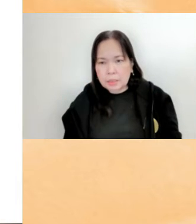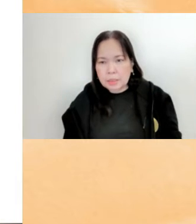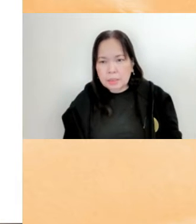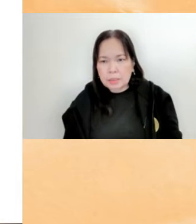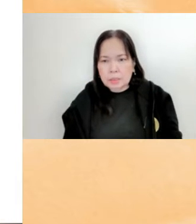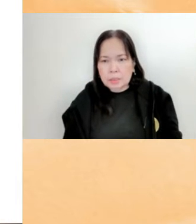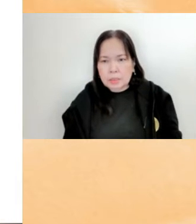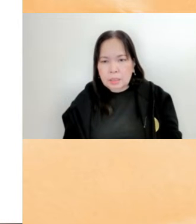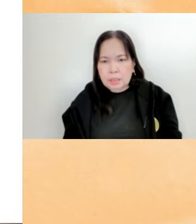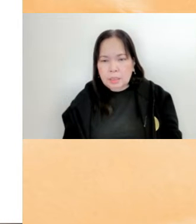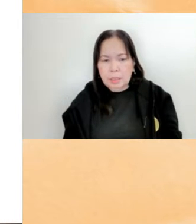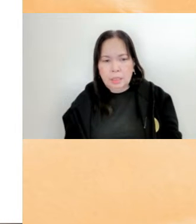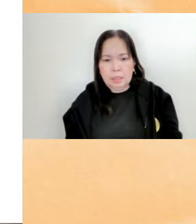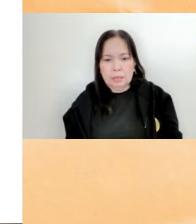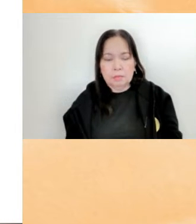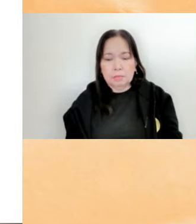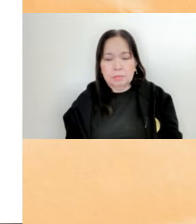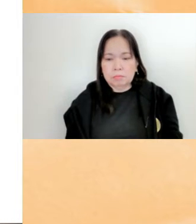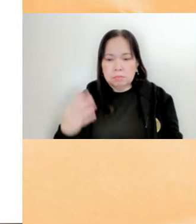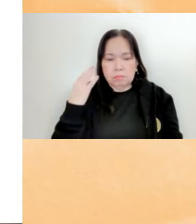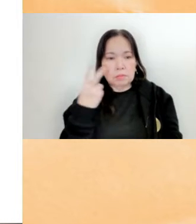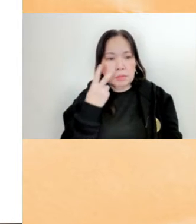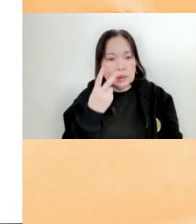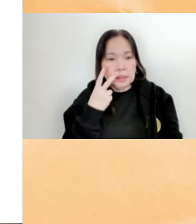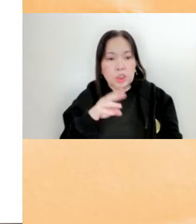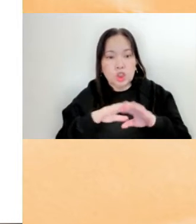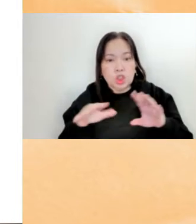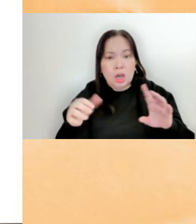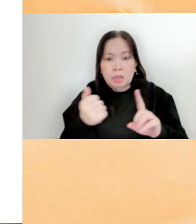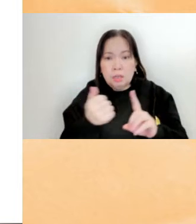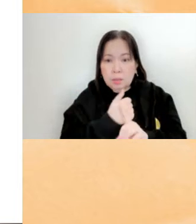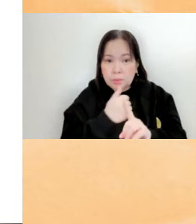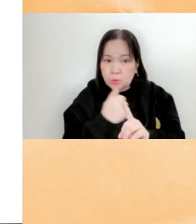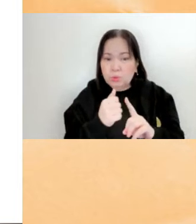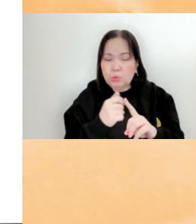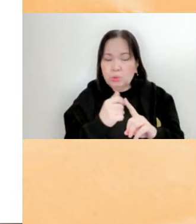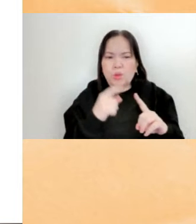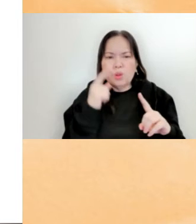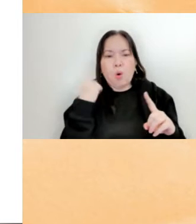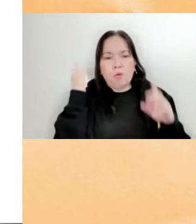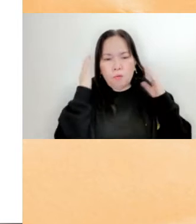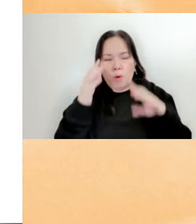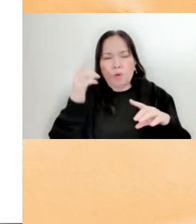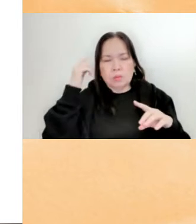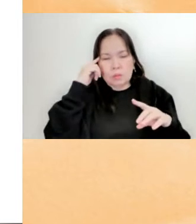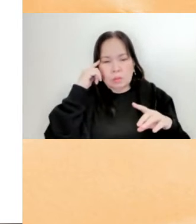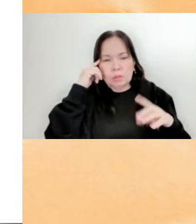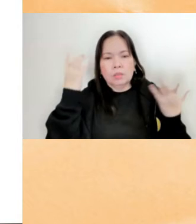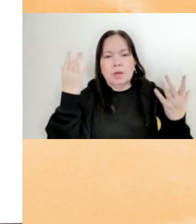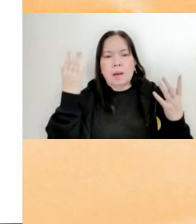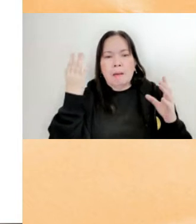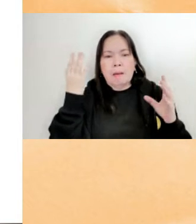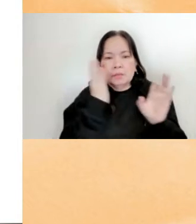We have previously looked at child abuse as physical, psychological, sexual, or